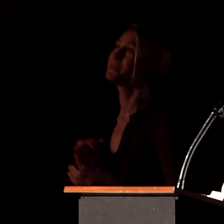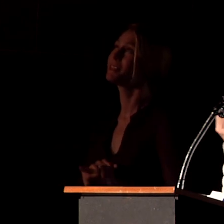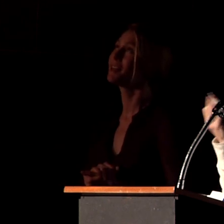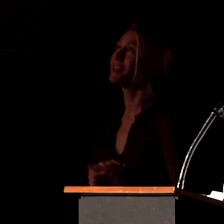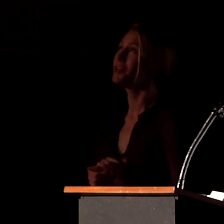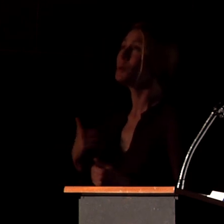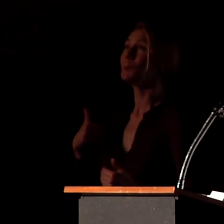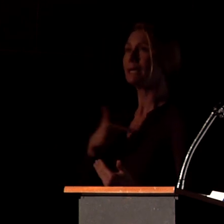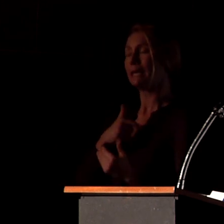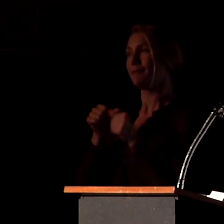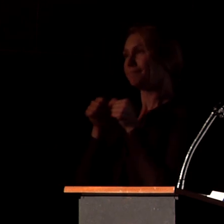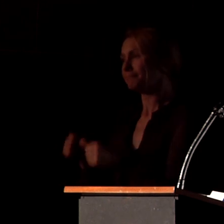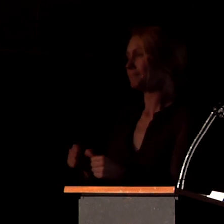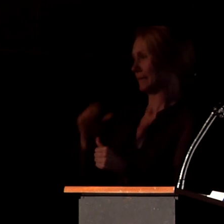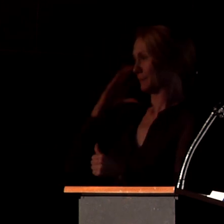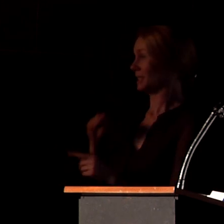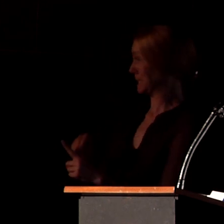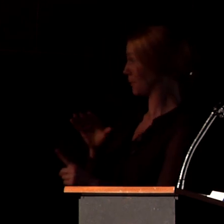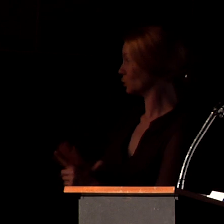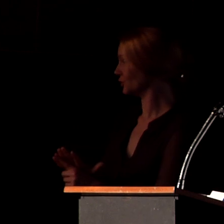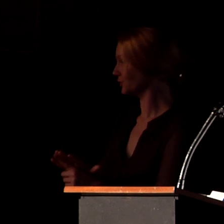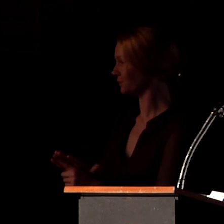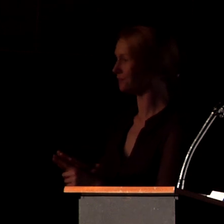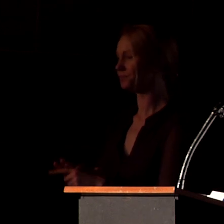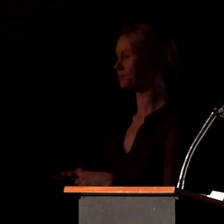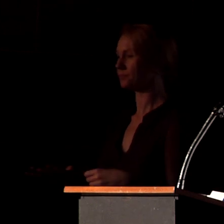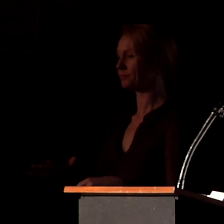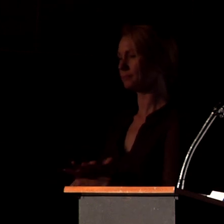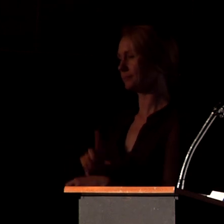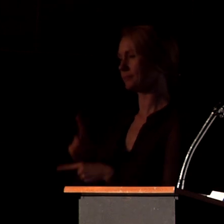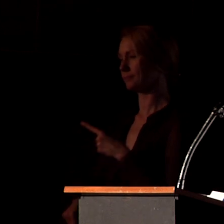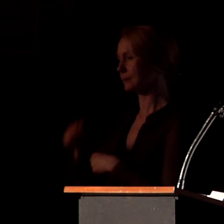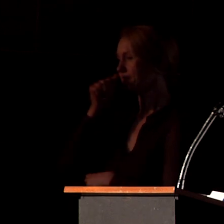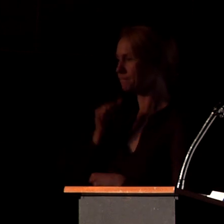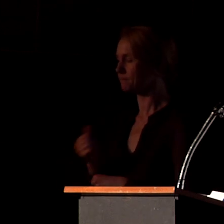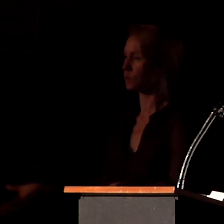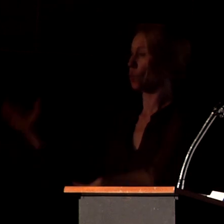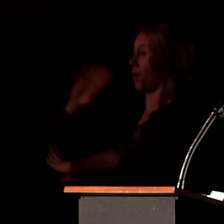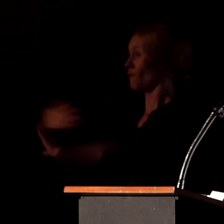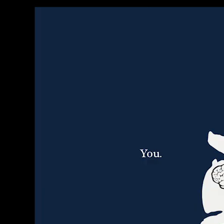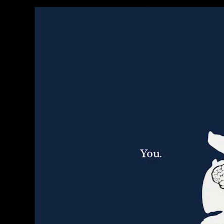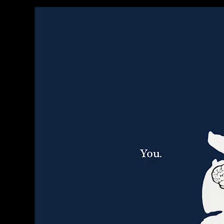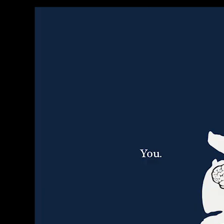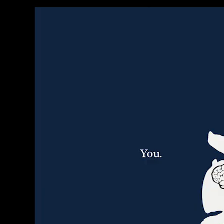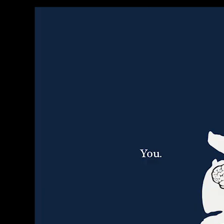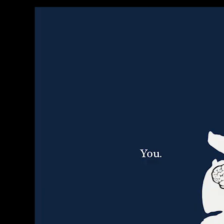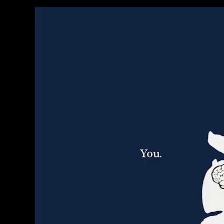we are constantly exposed to, and that is absolutely intolerable 24 hours a day. And that's